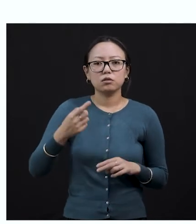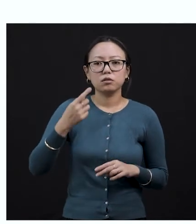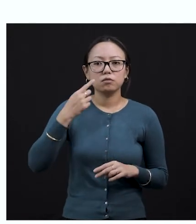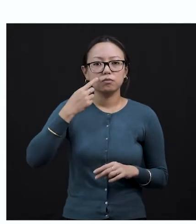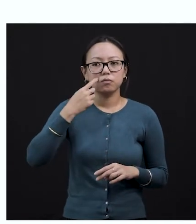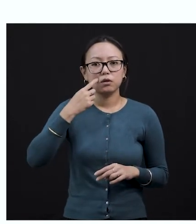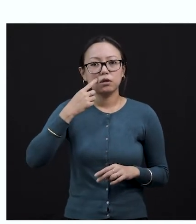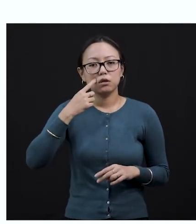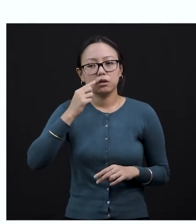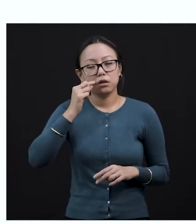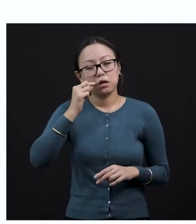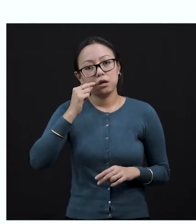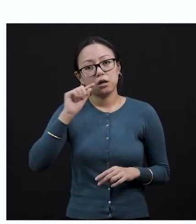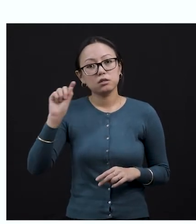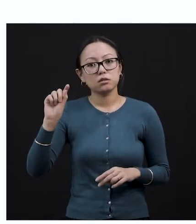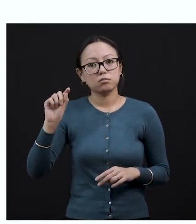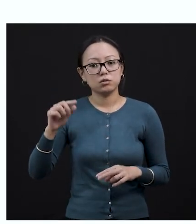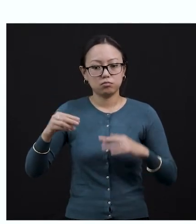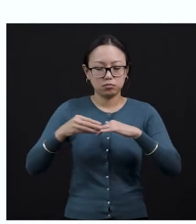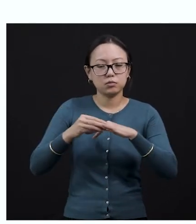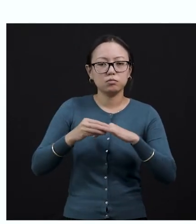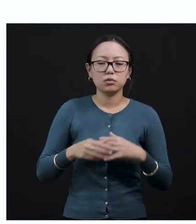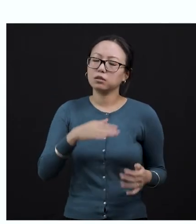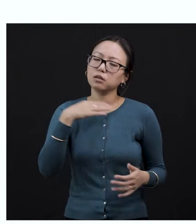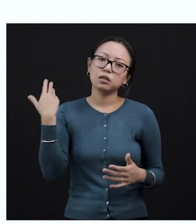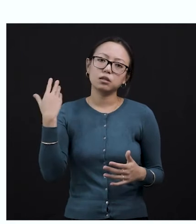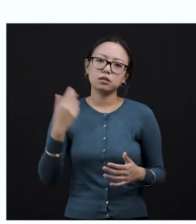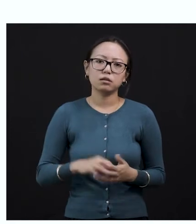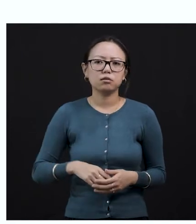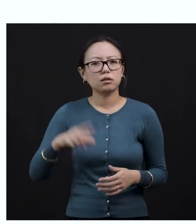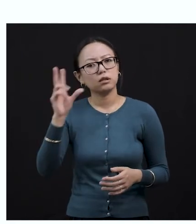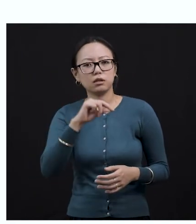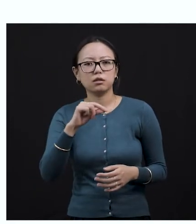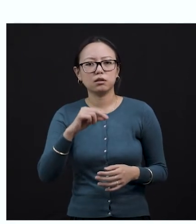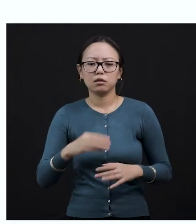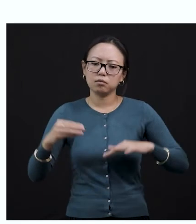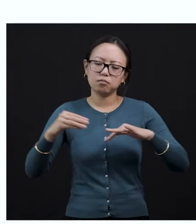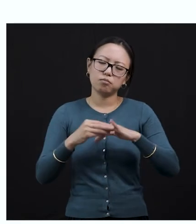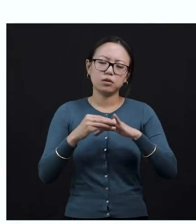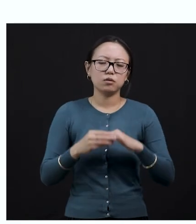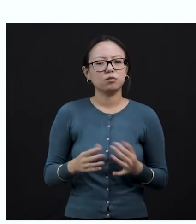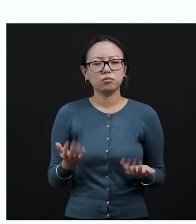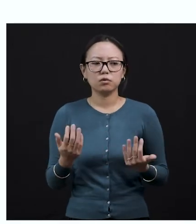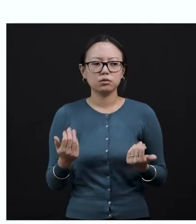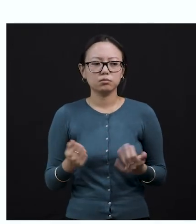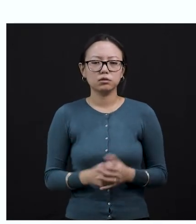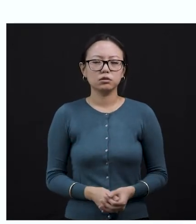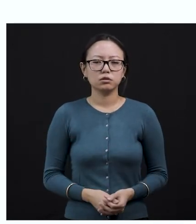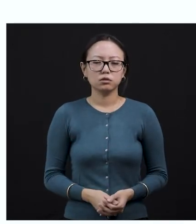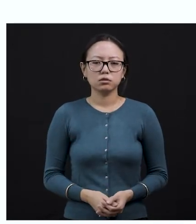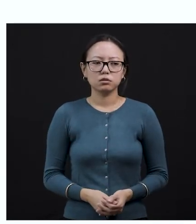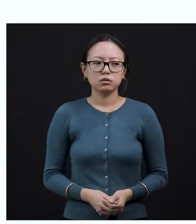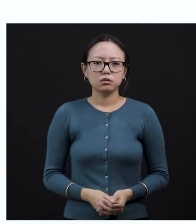can take part in decision making. So when we talk about the status of women in the Aryan culture,